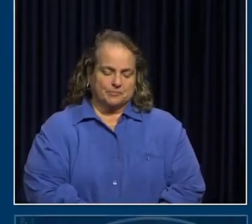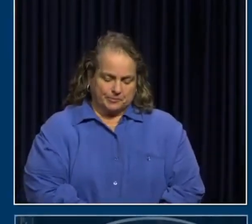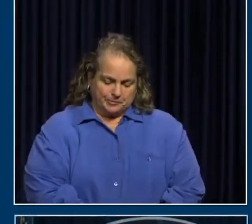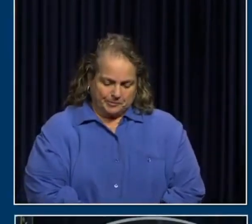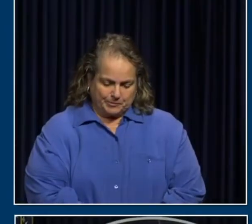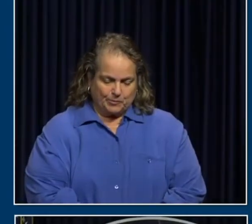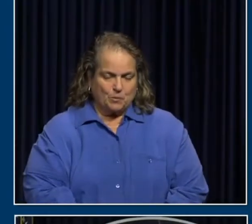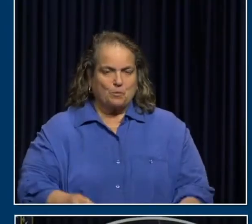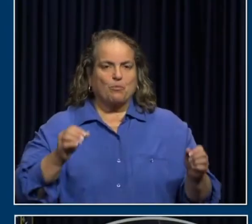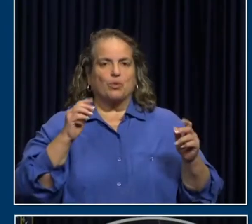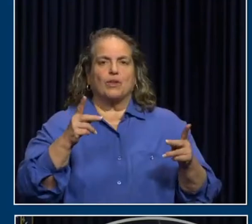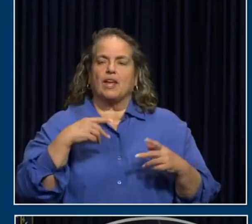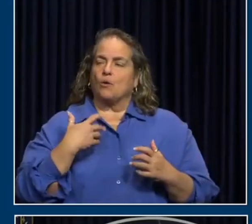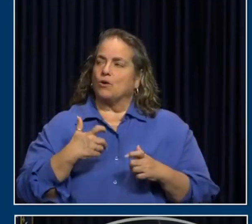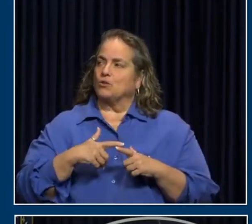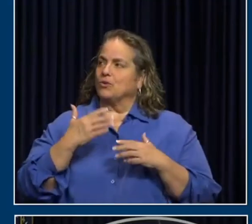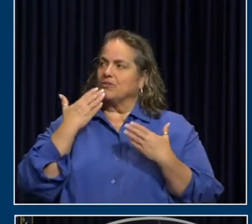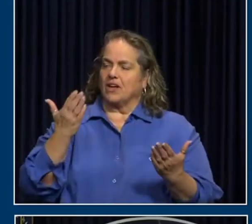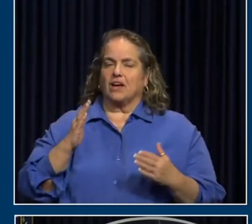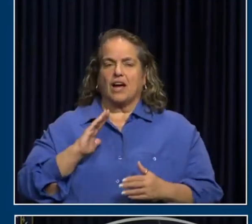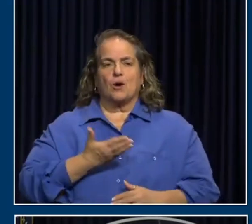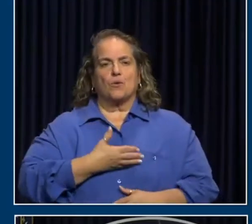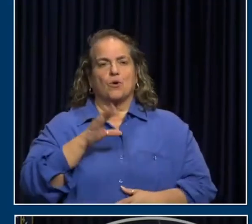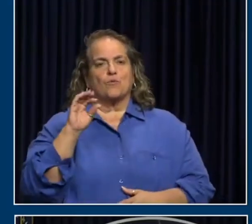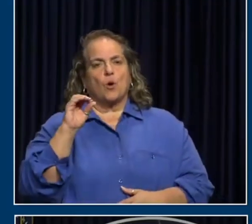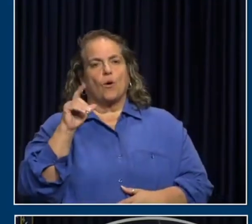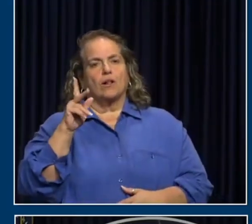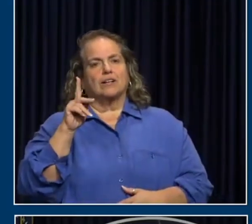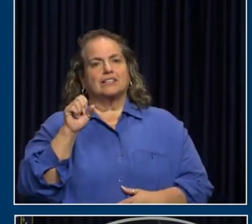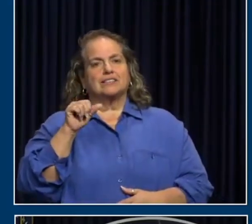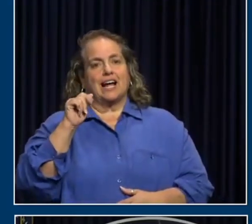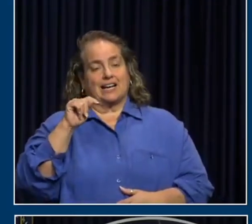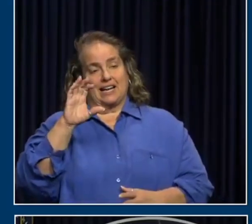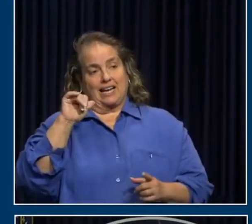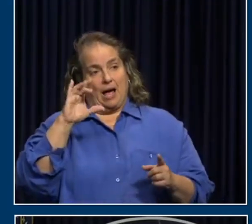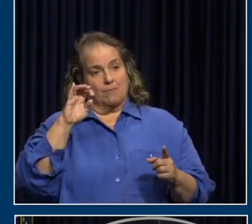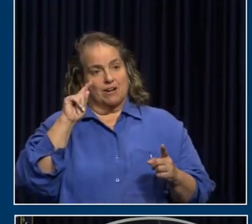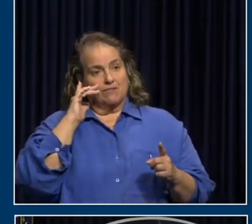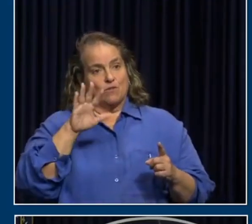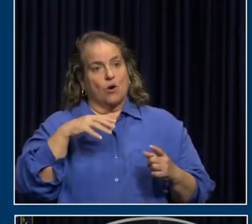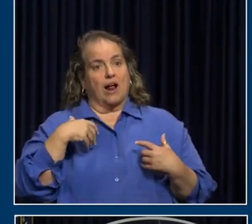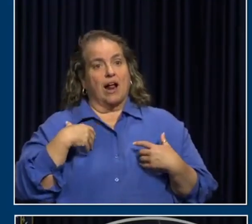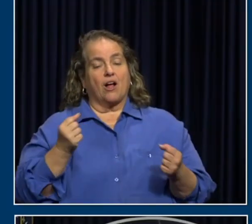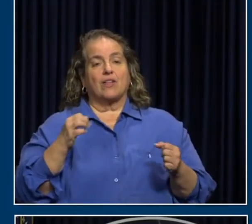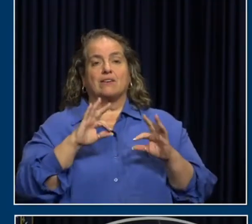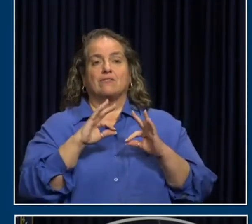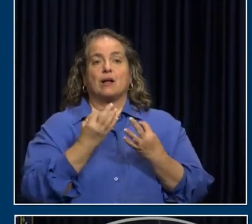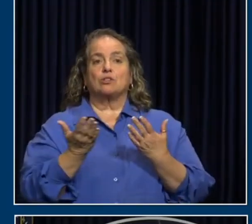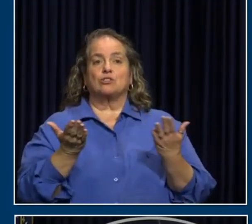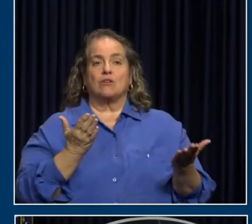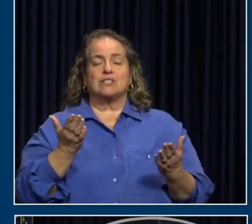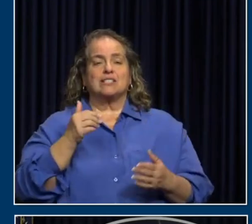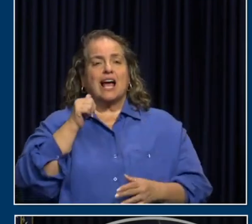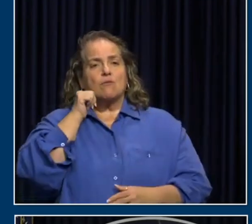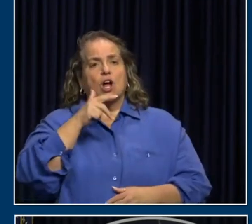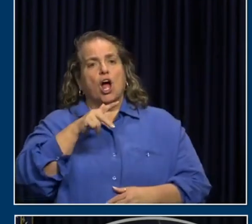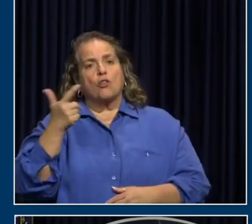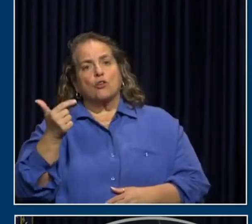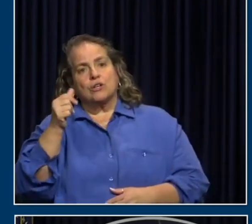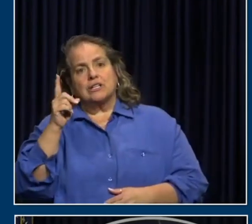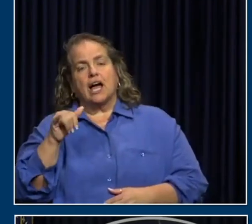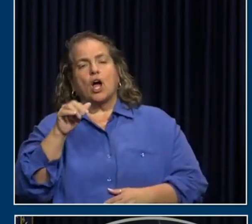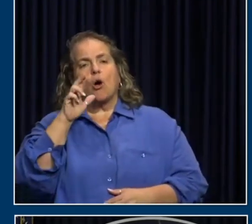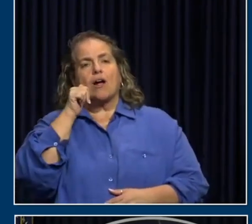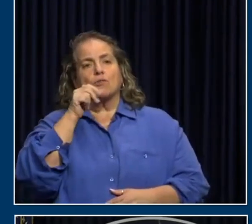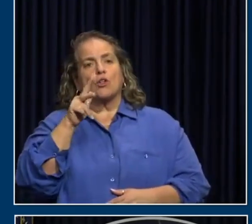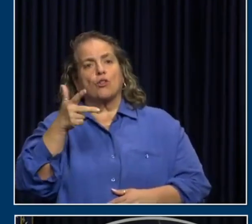All right, I want to thank our folks at the Cabinet for Health and Family Services. And we're going to try every other day or every third day to